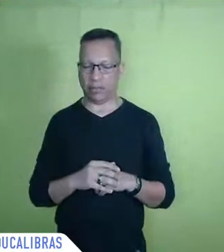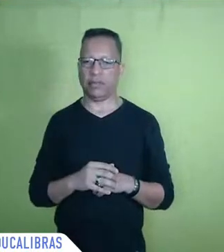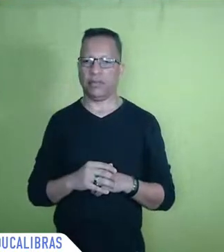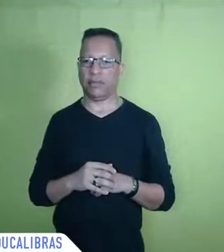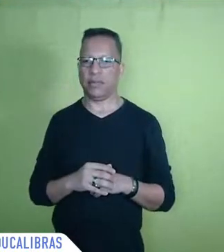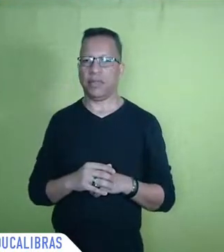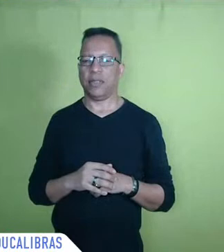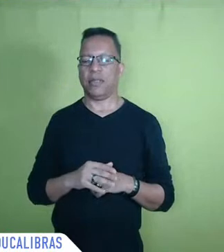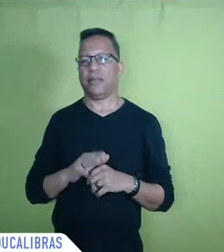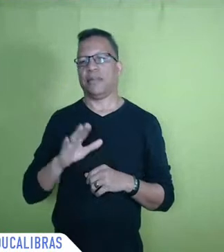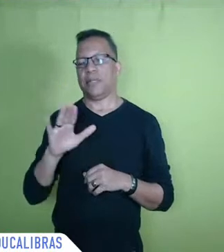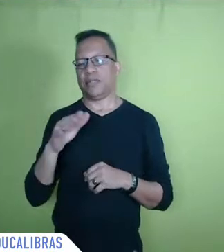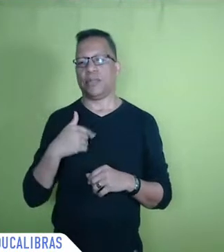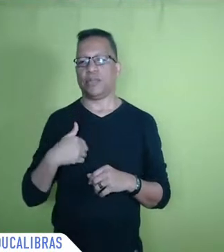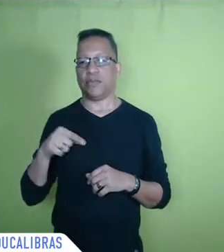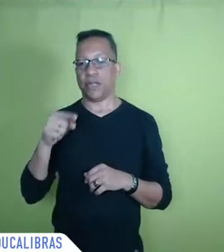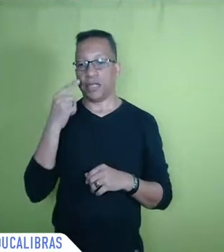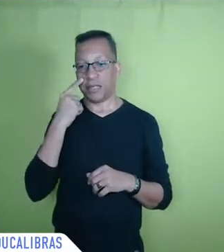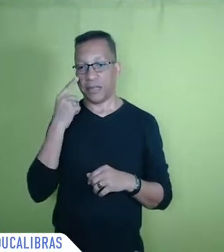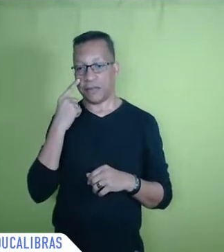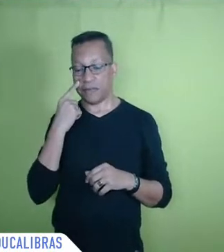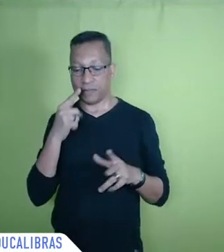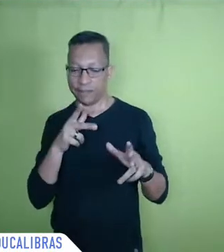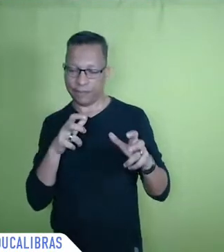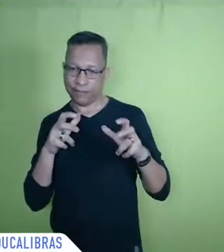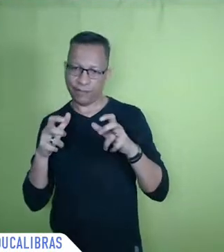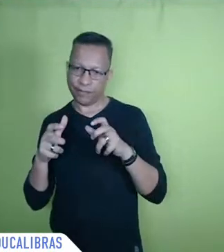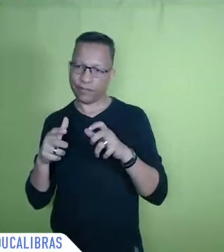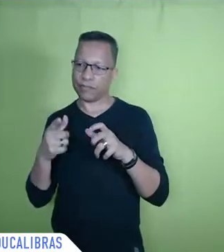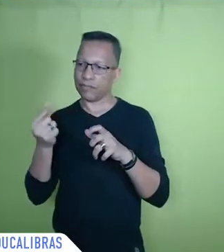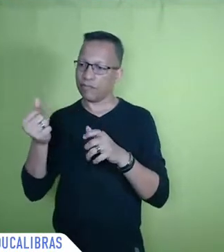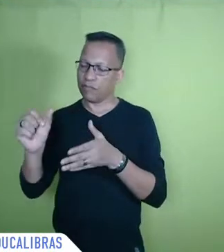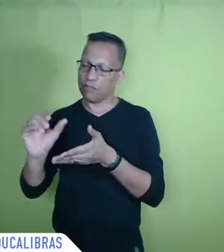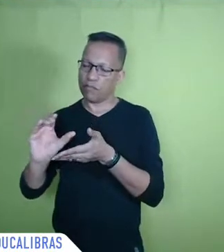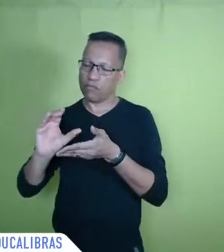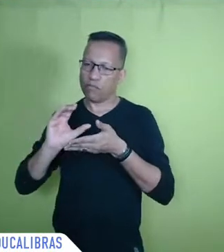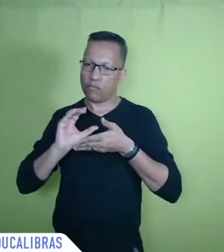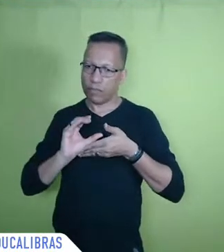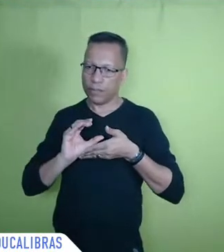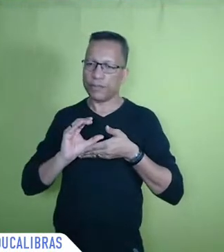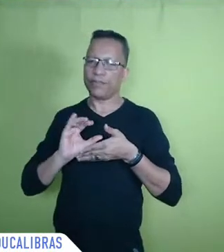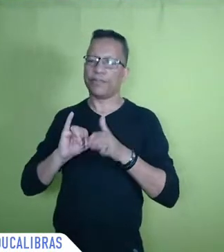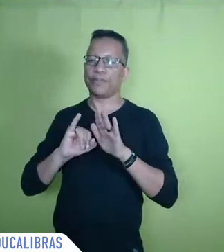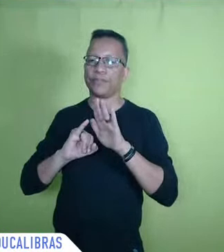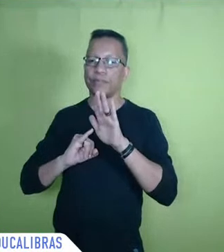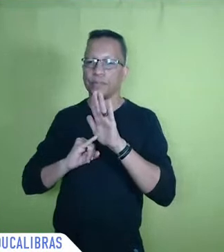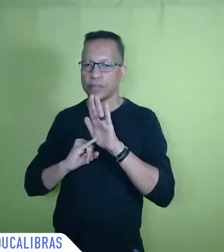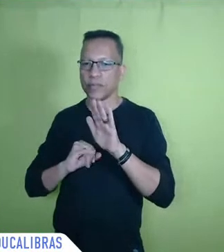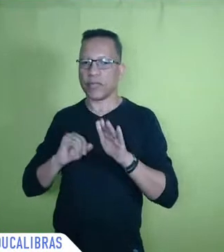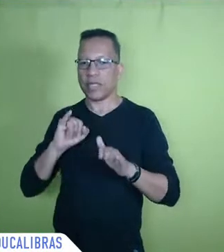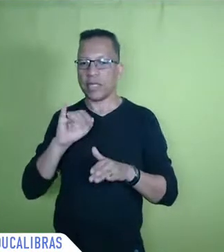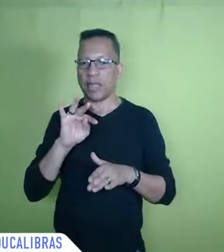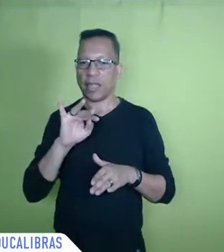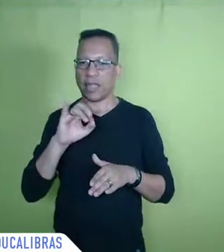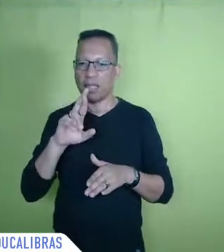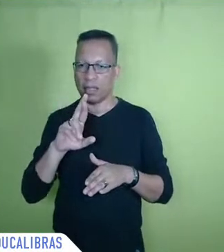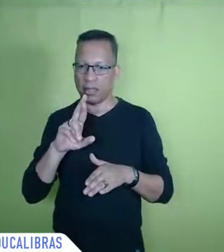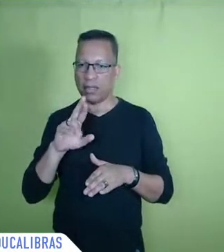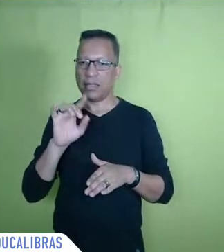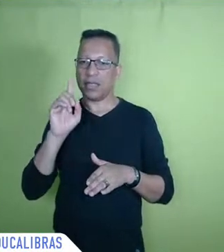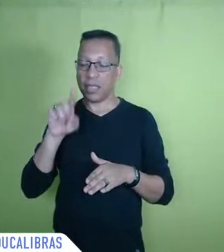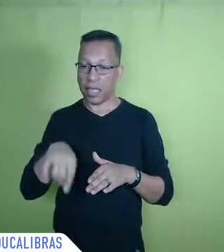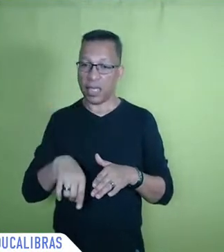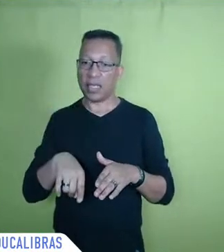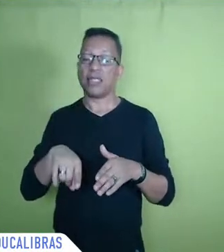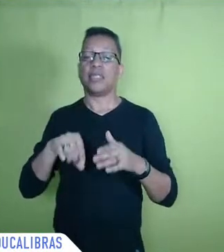the engine that moves our development. But when you look at how much tax